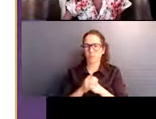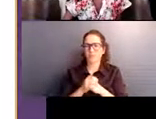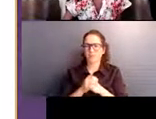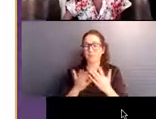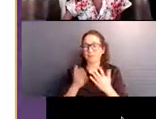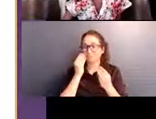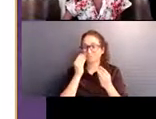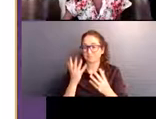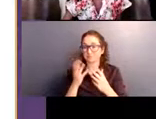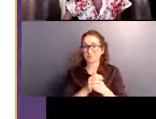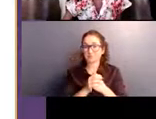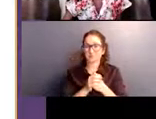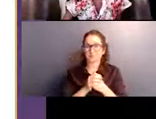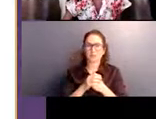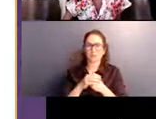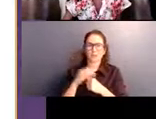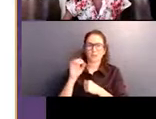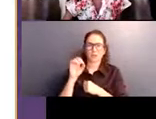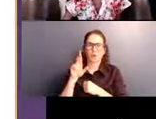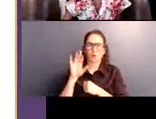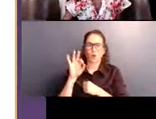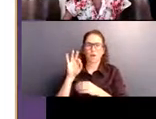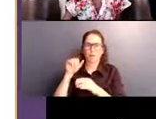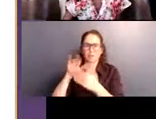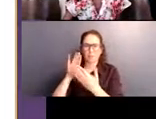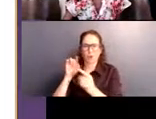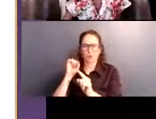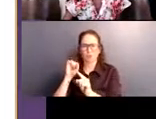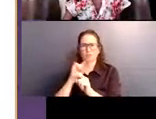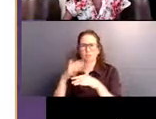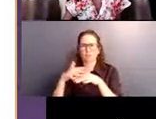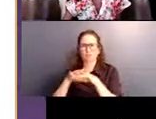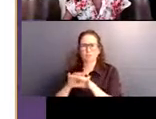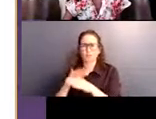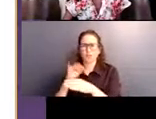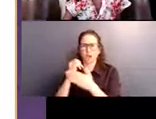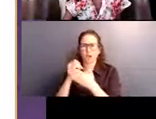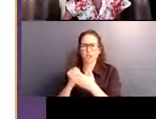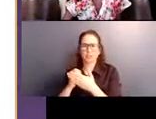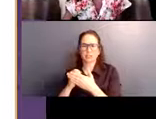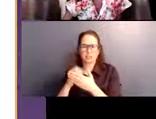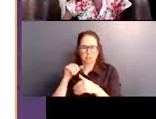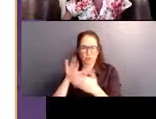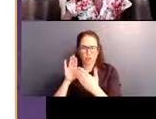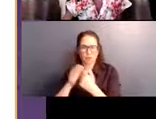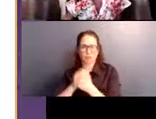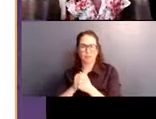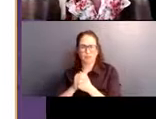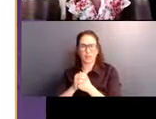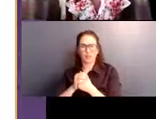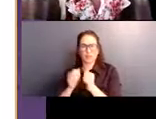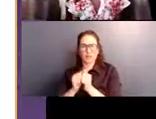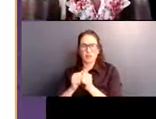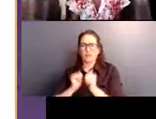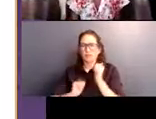know, the ORF approach is kind of an integrated arts approach, using drama